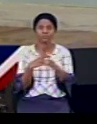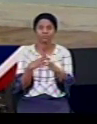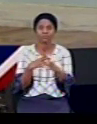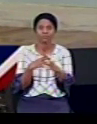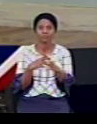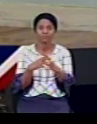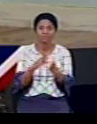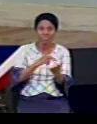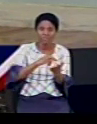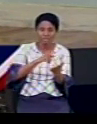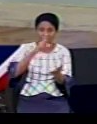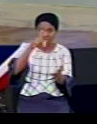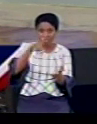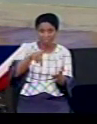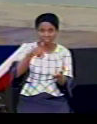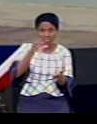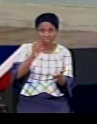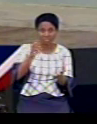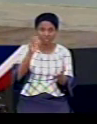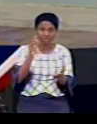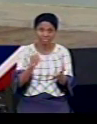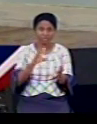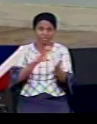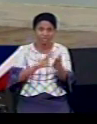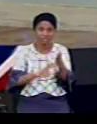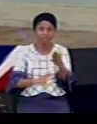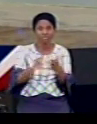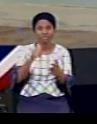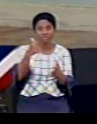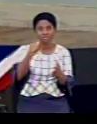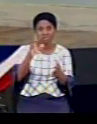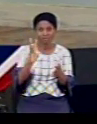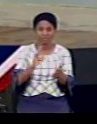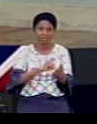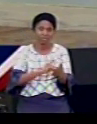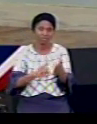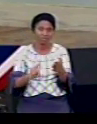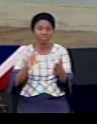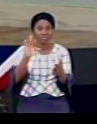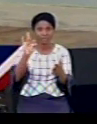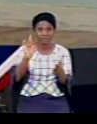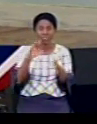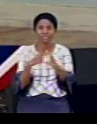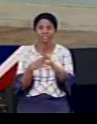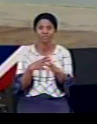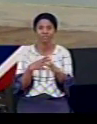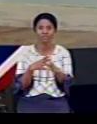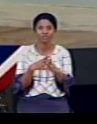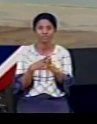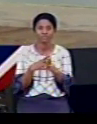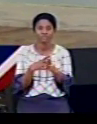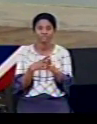8. Psalm 16, we're reading from verse